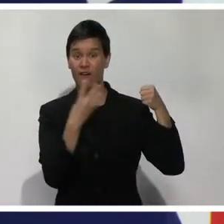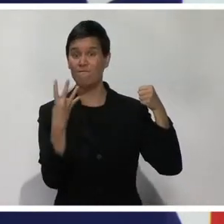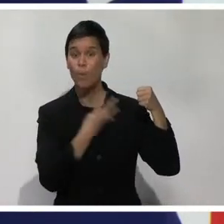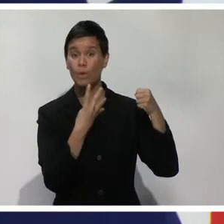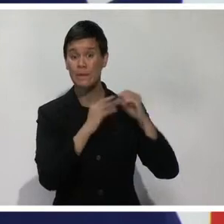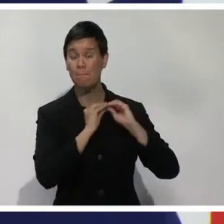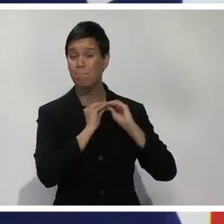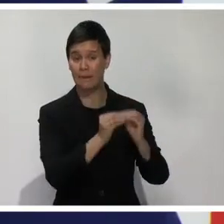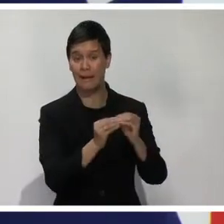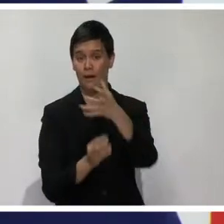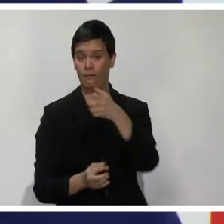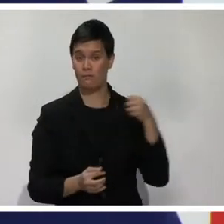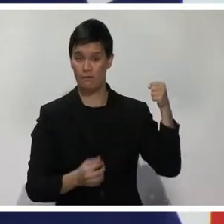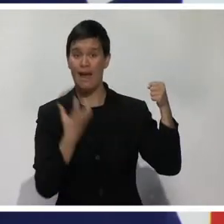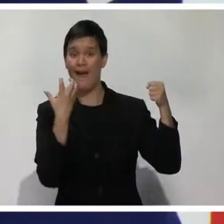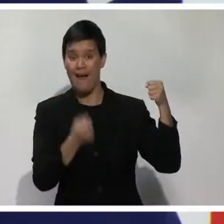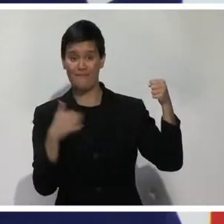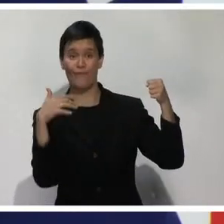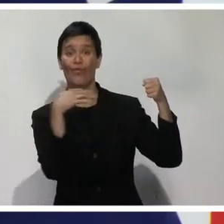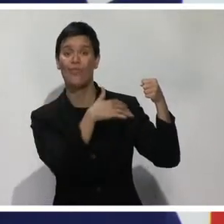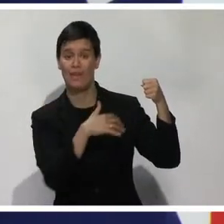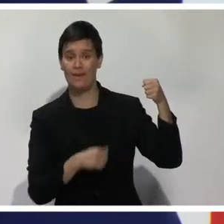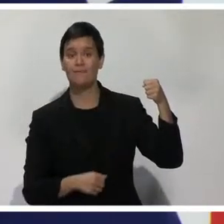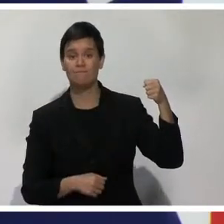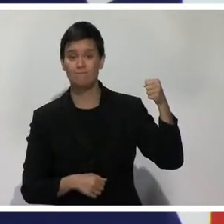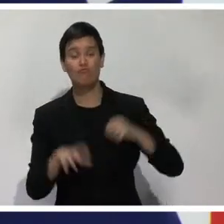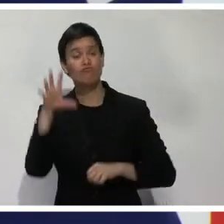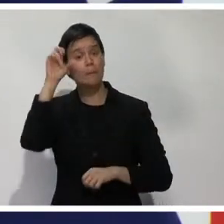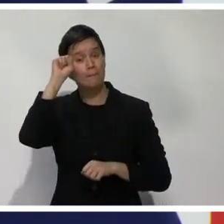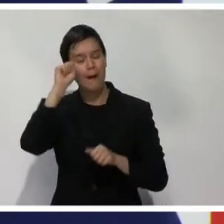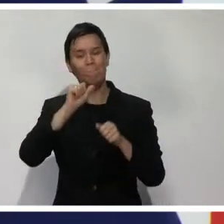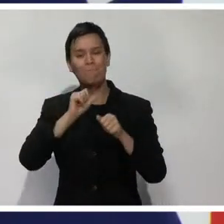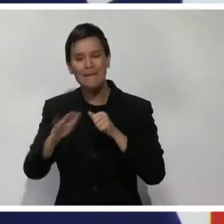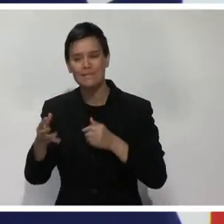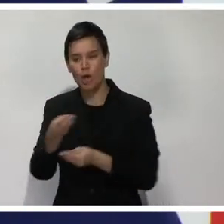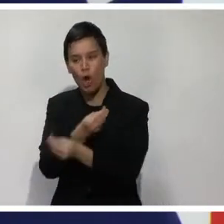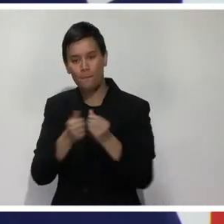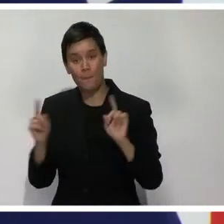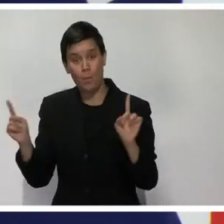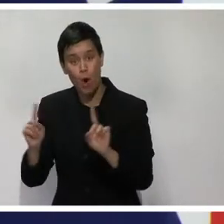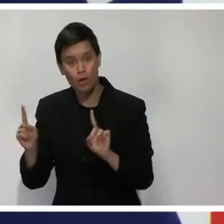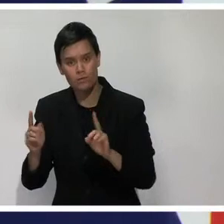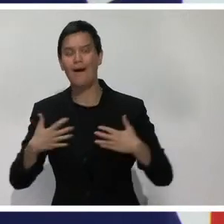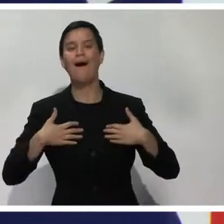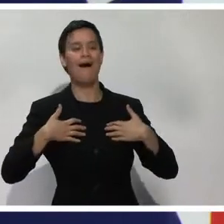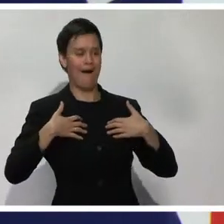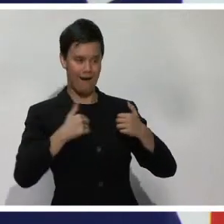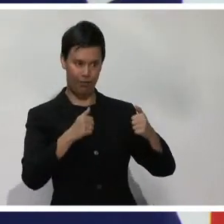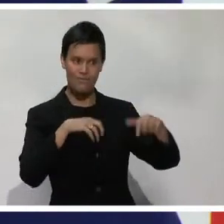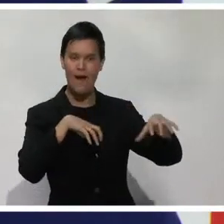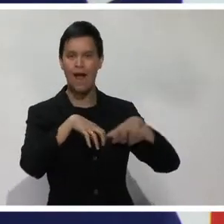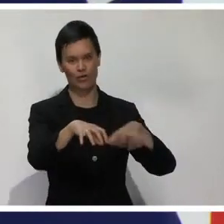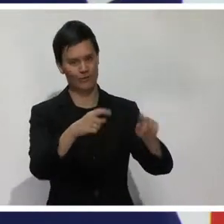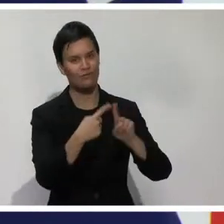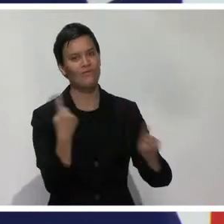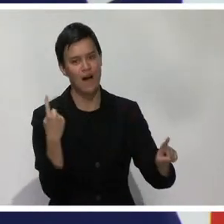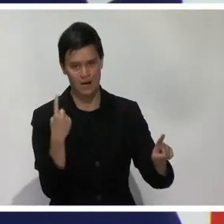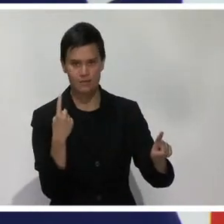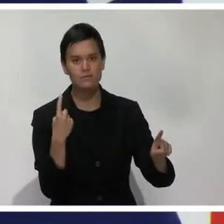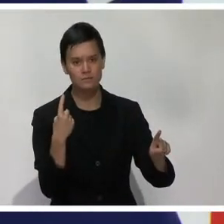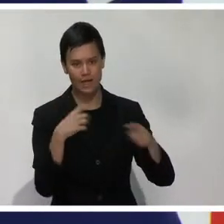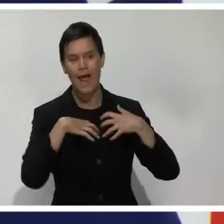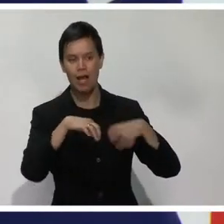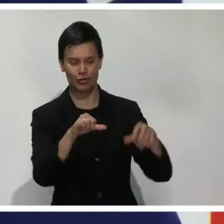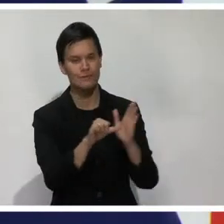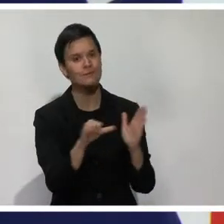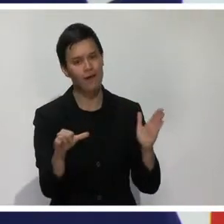Support aside, the best economic response remains that strong health response. Going hard, going early with a lockdown is still the best strategy for